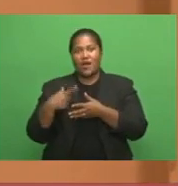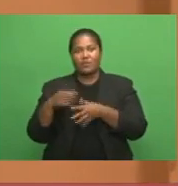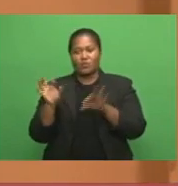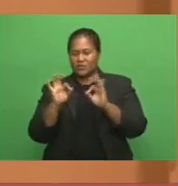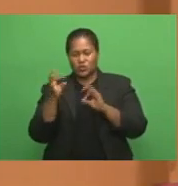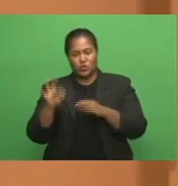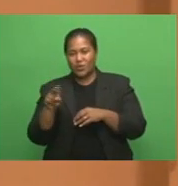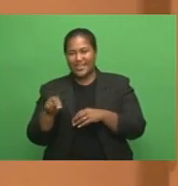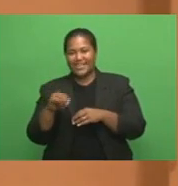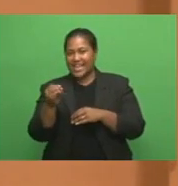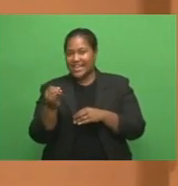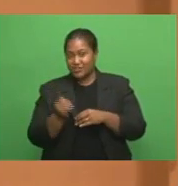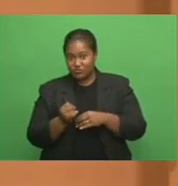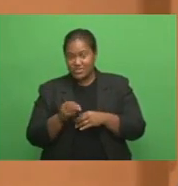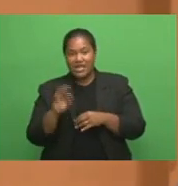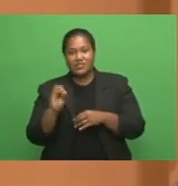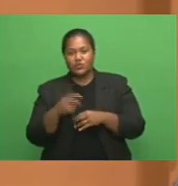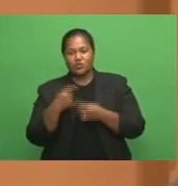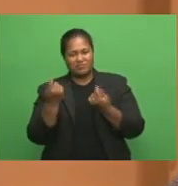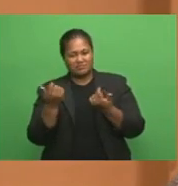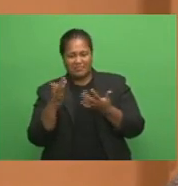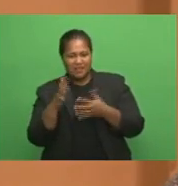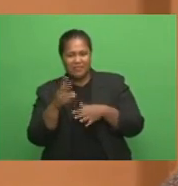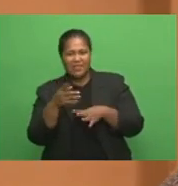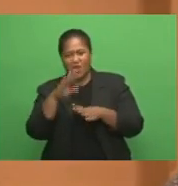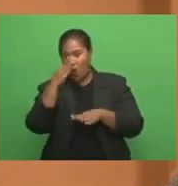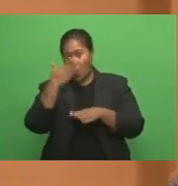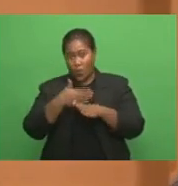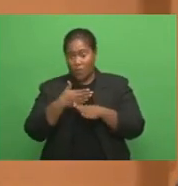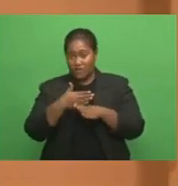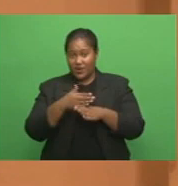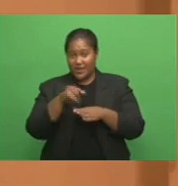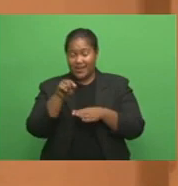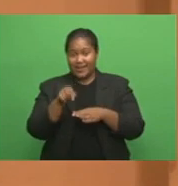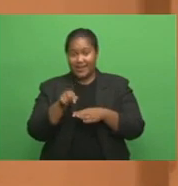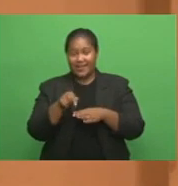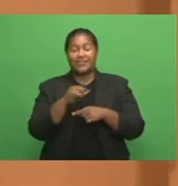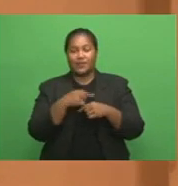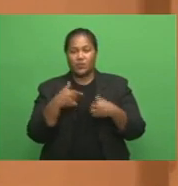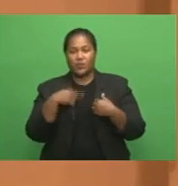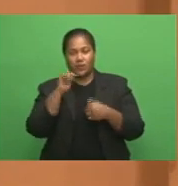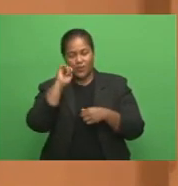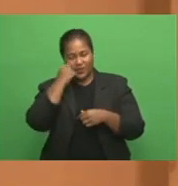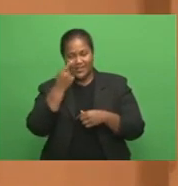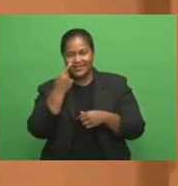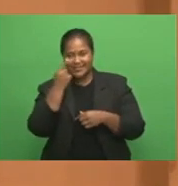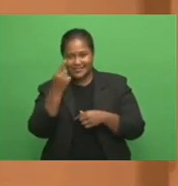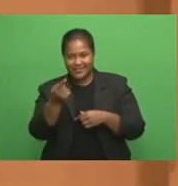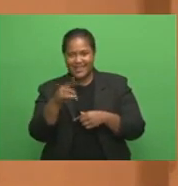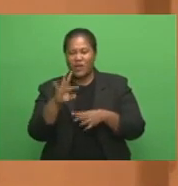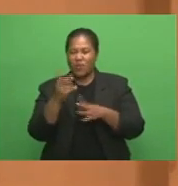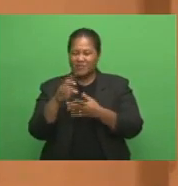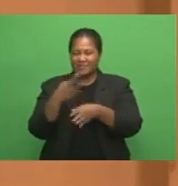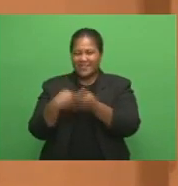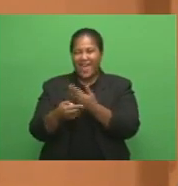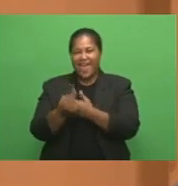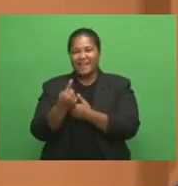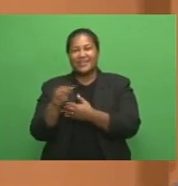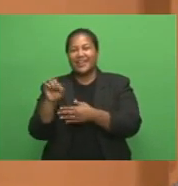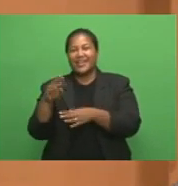on that. Sooner or later they'll lend. So, hopefully, we will see some pickup in commercial bank lending